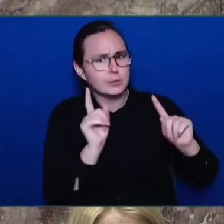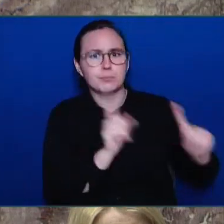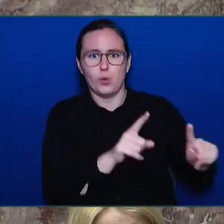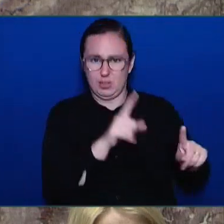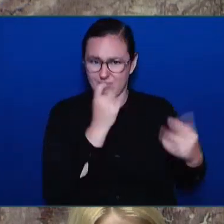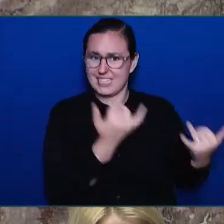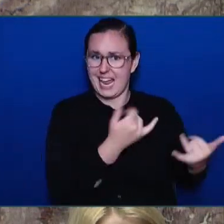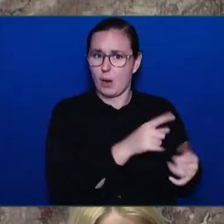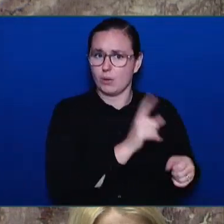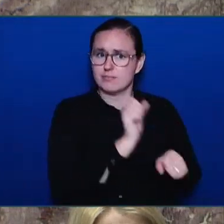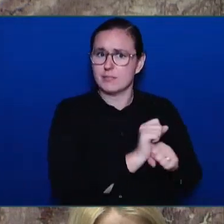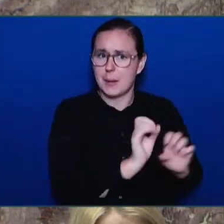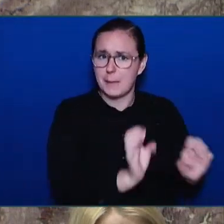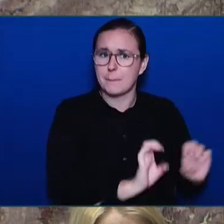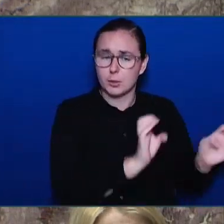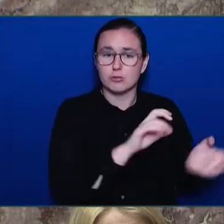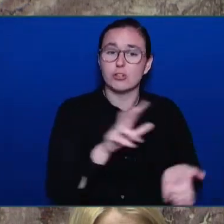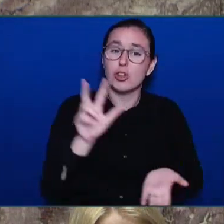province.